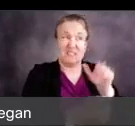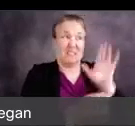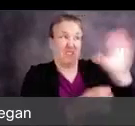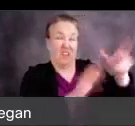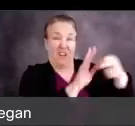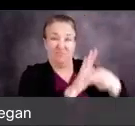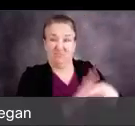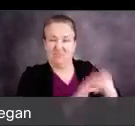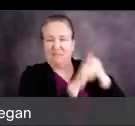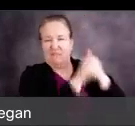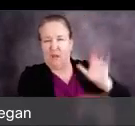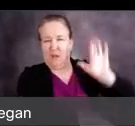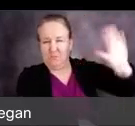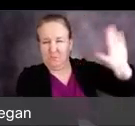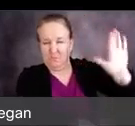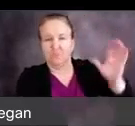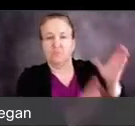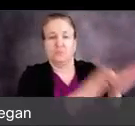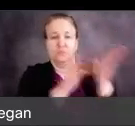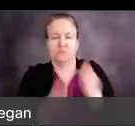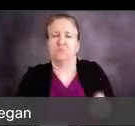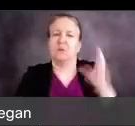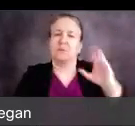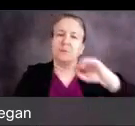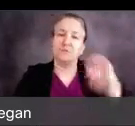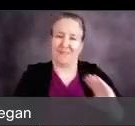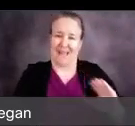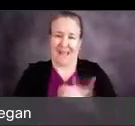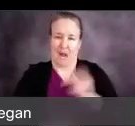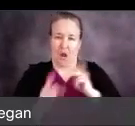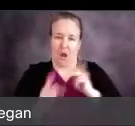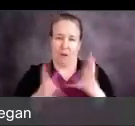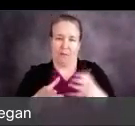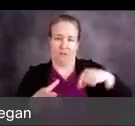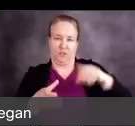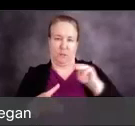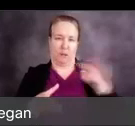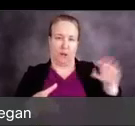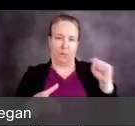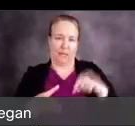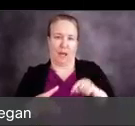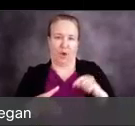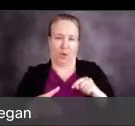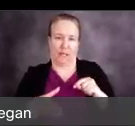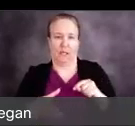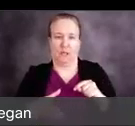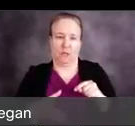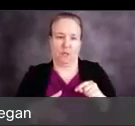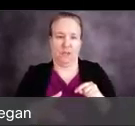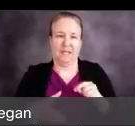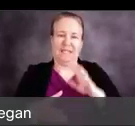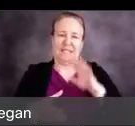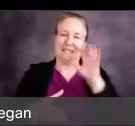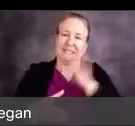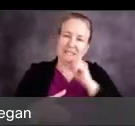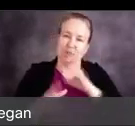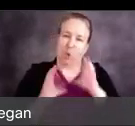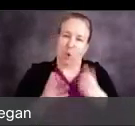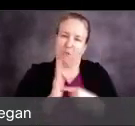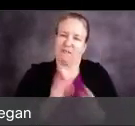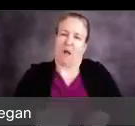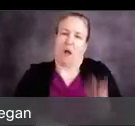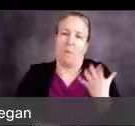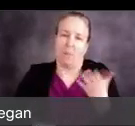next column shows the percent of our population in the county that particular age cohort